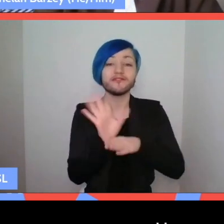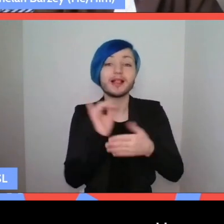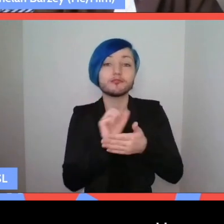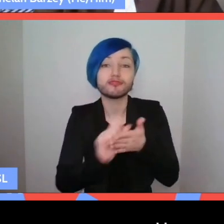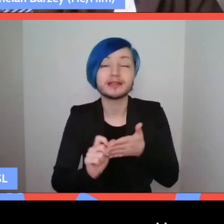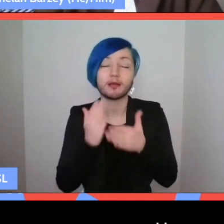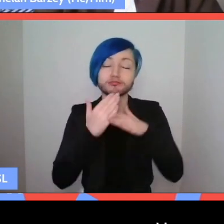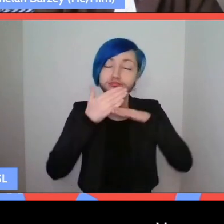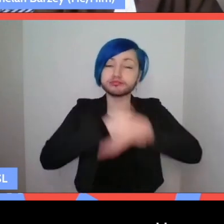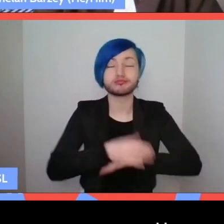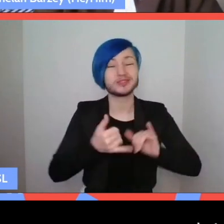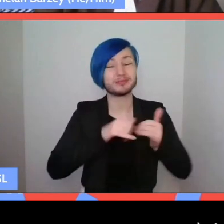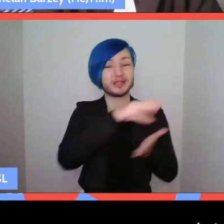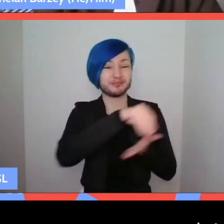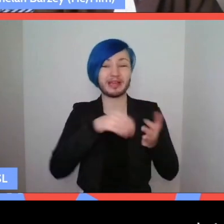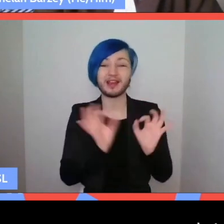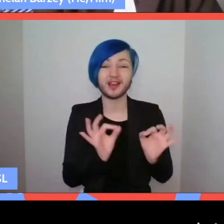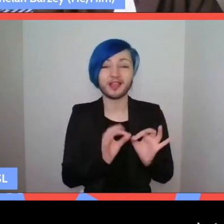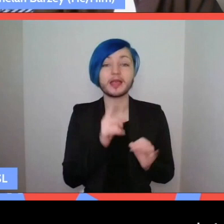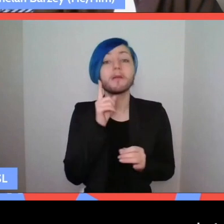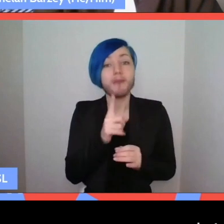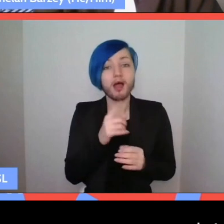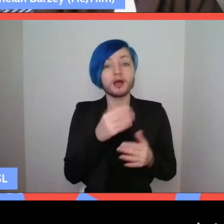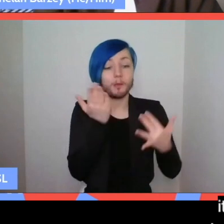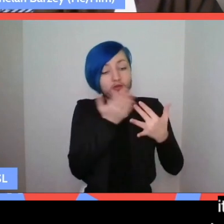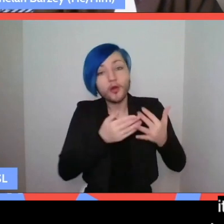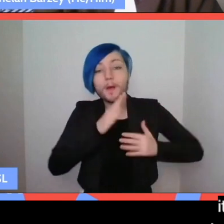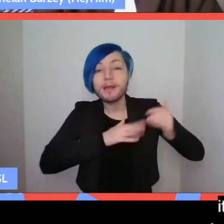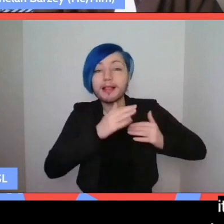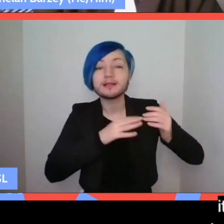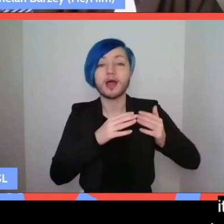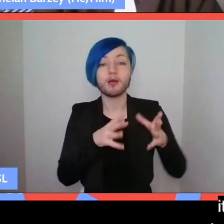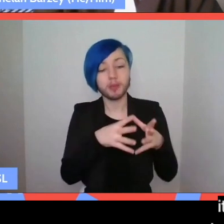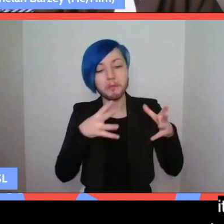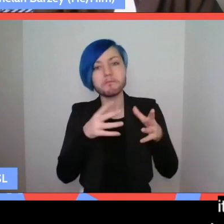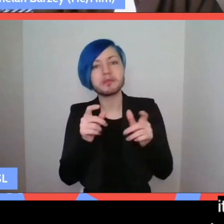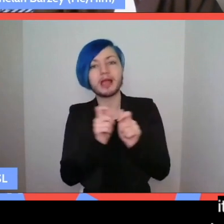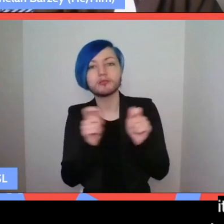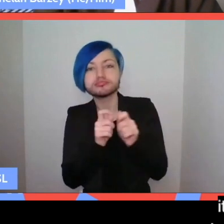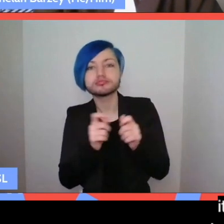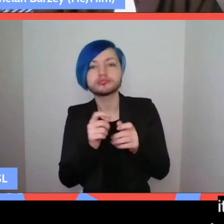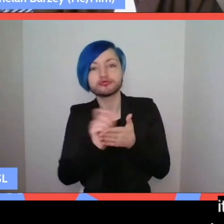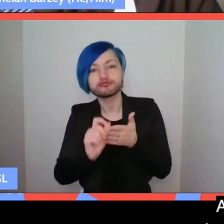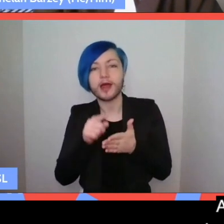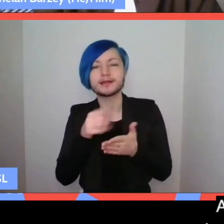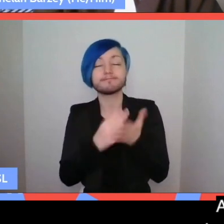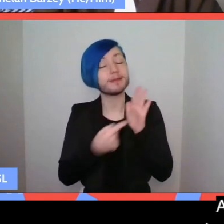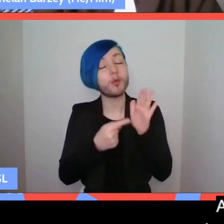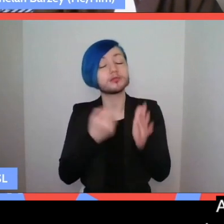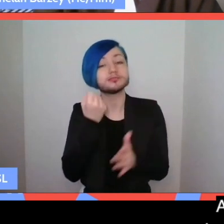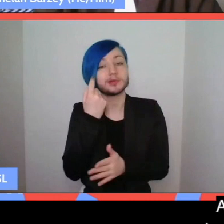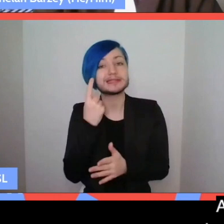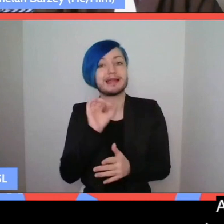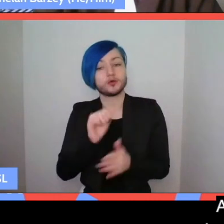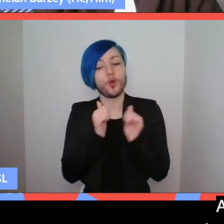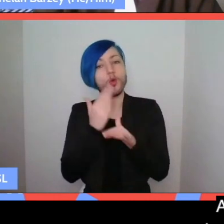However, once you grow your portfolio and start writing for bigger outlets, it is important to know how to value your work. Always agree on